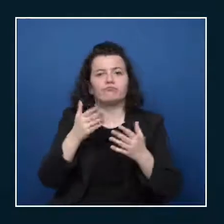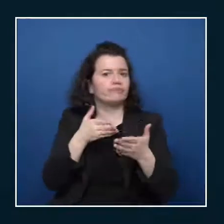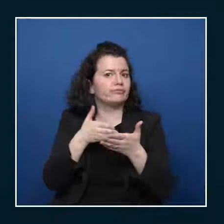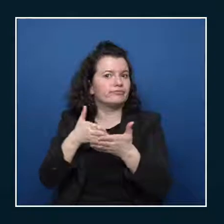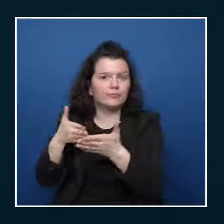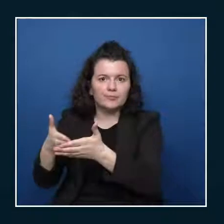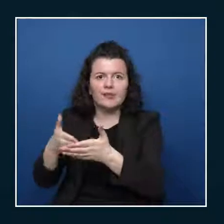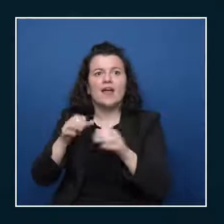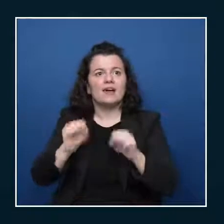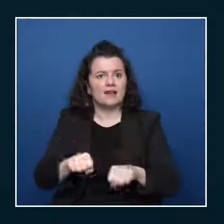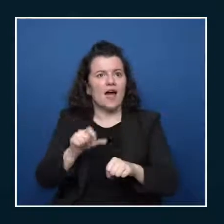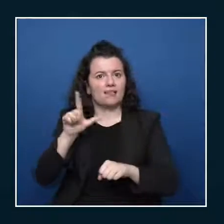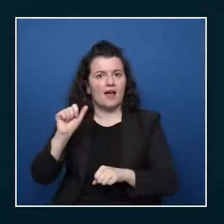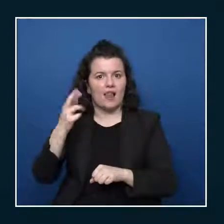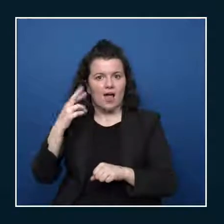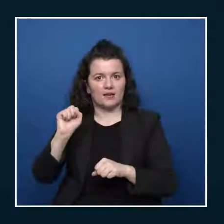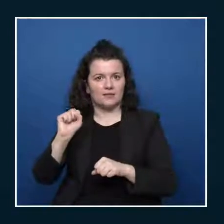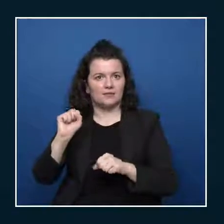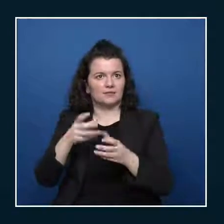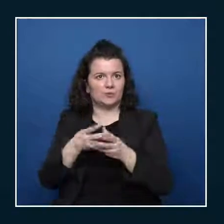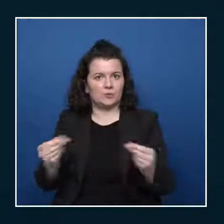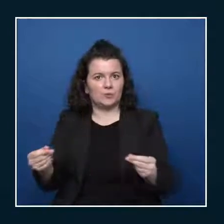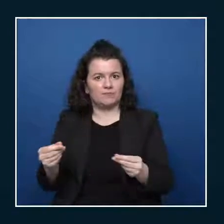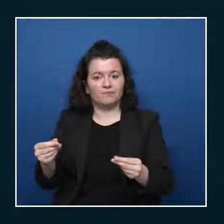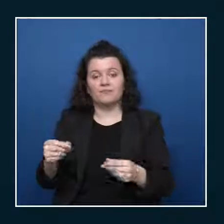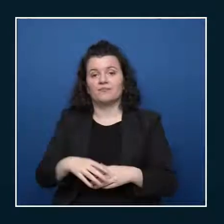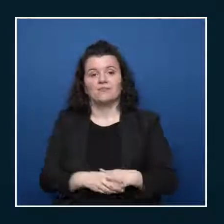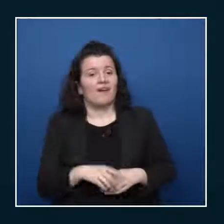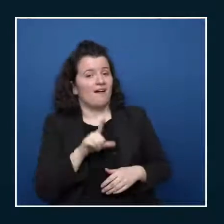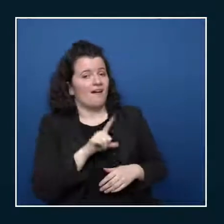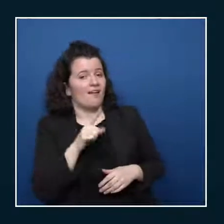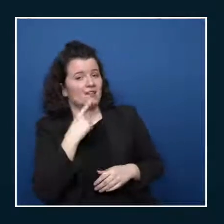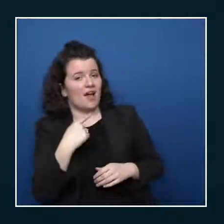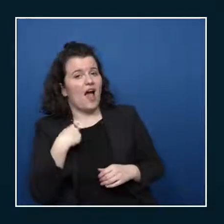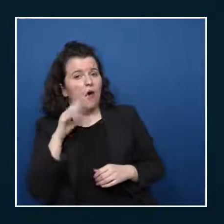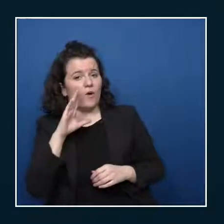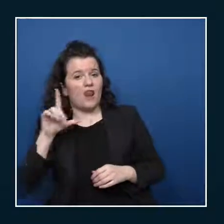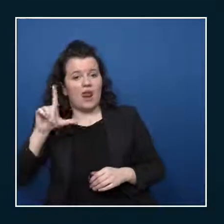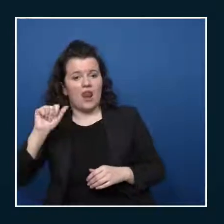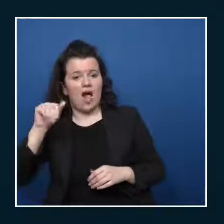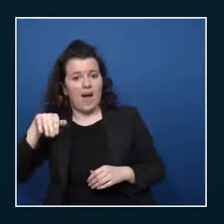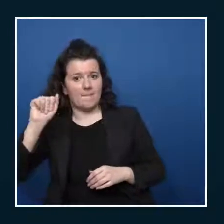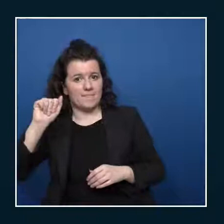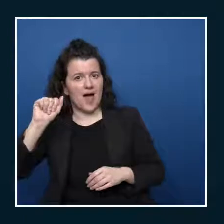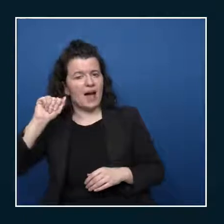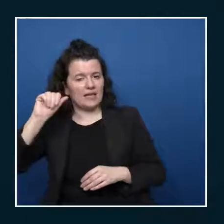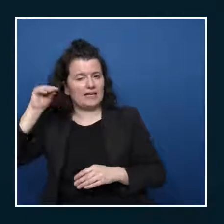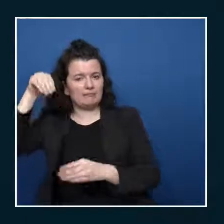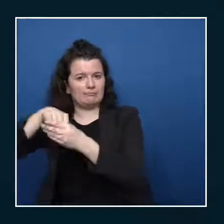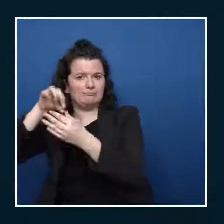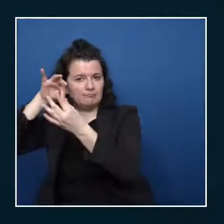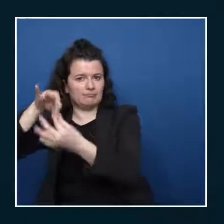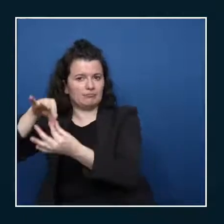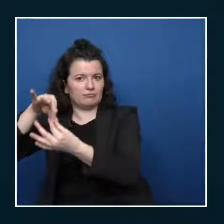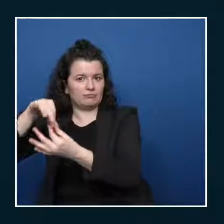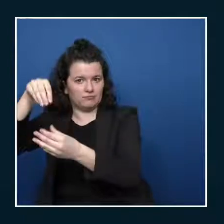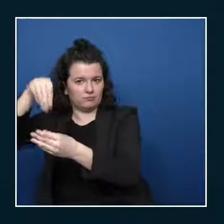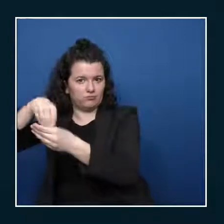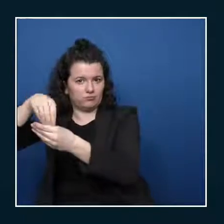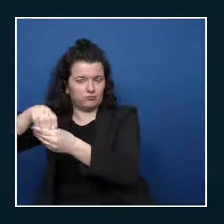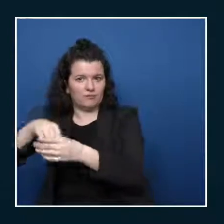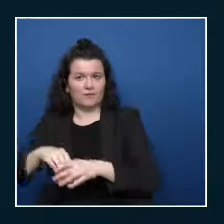I'm going to put one on the llama, I think. That's easy. So that it can detect Edge llama. others.